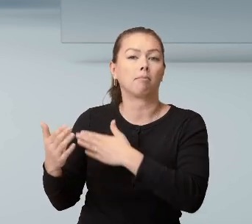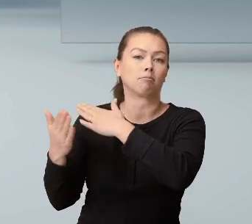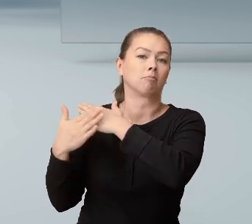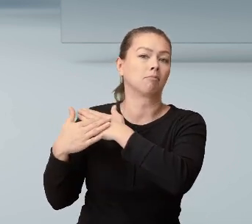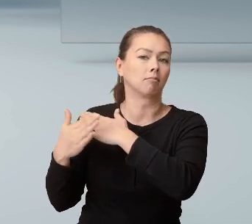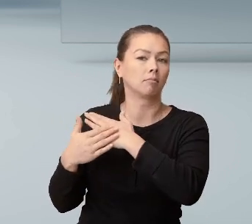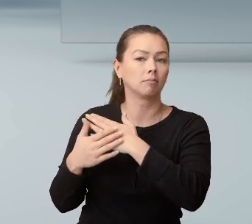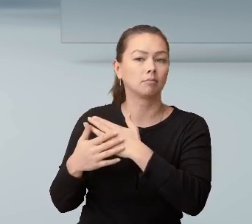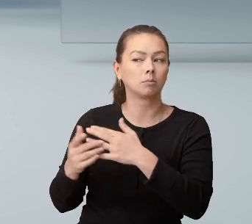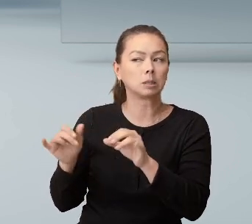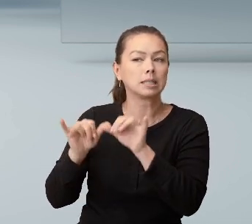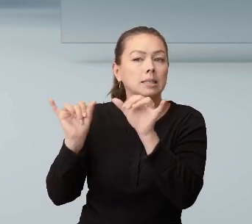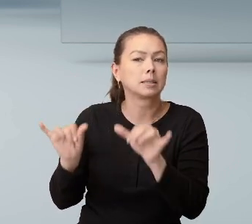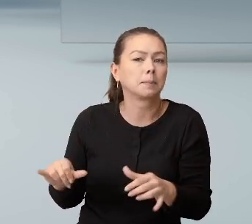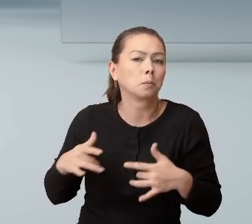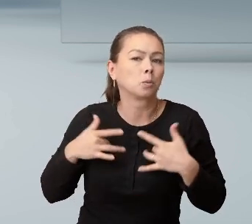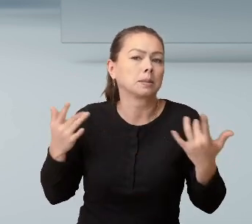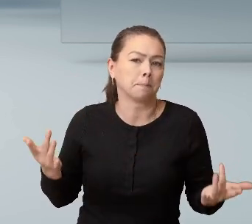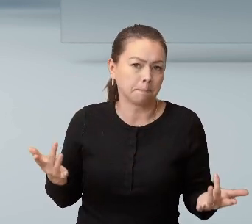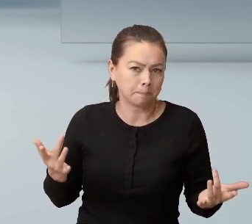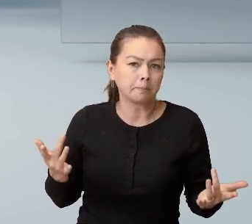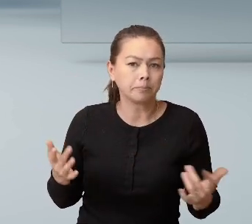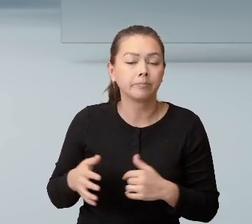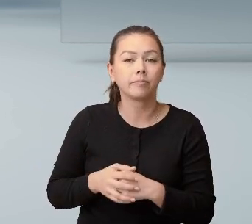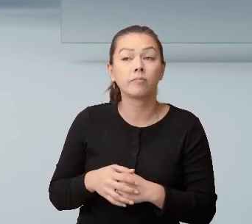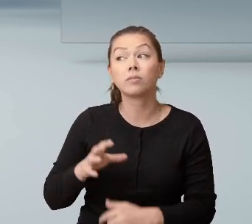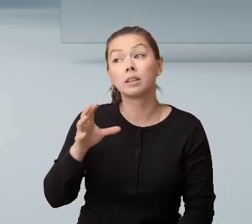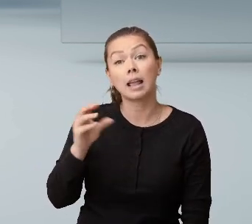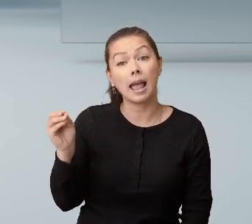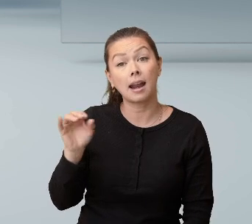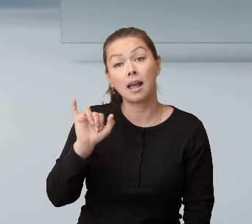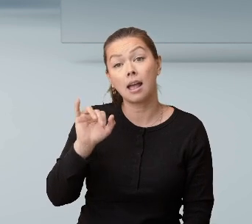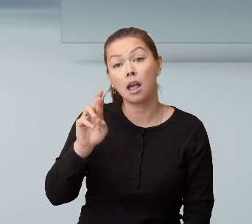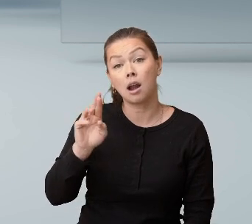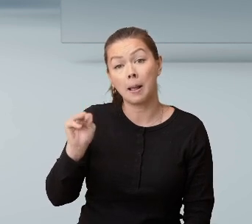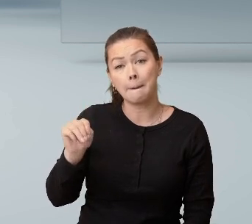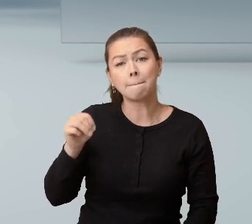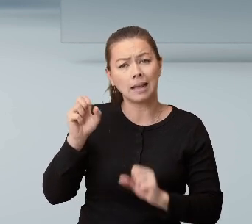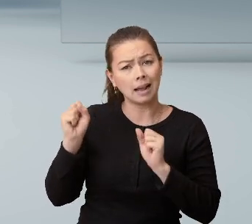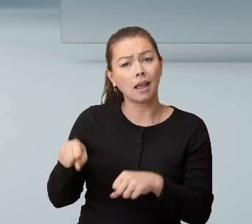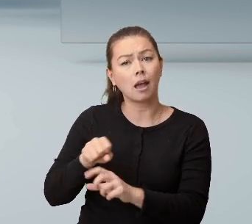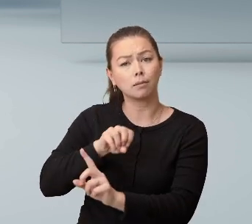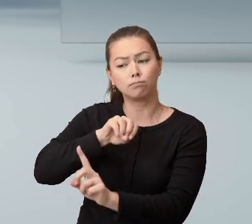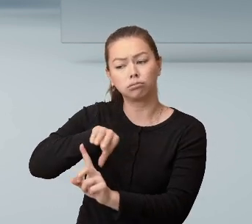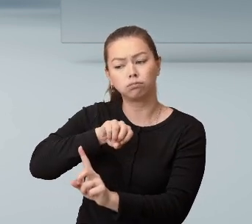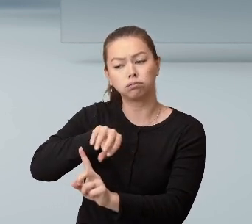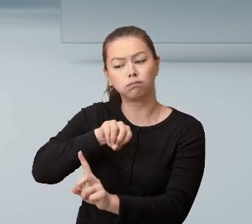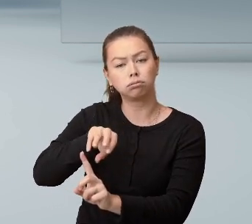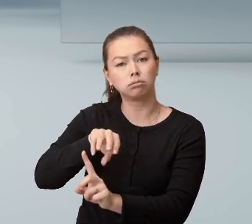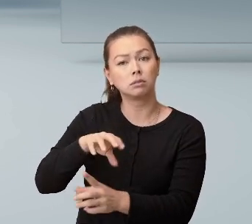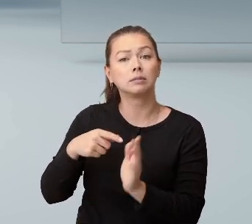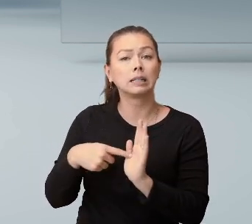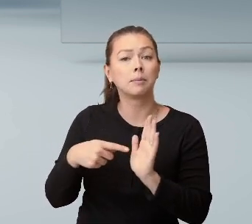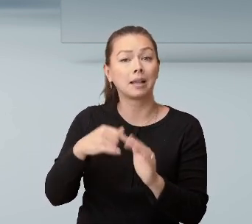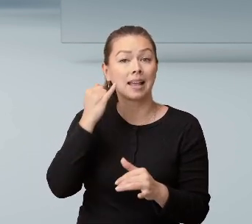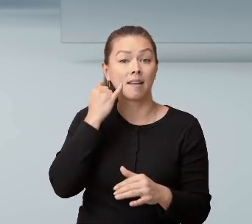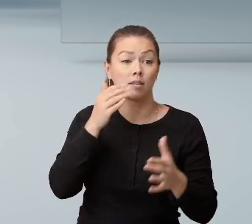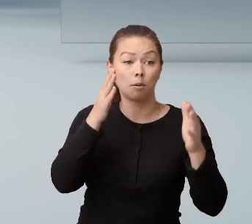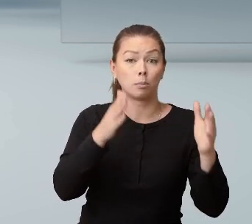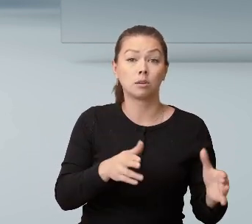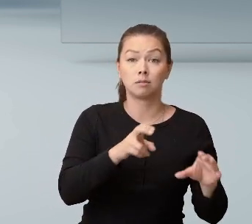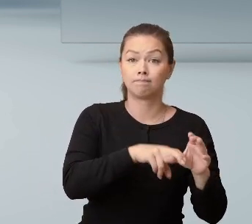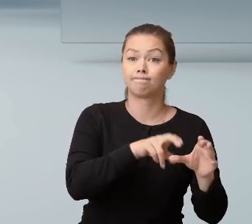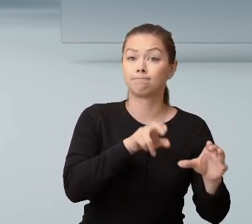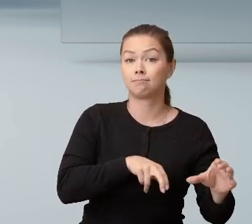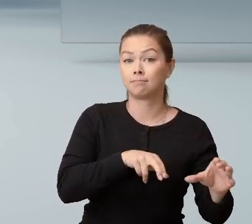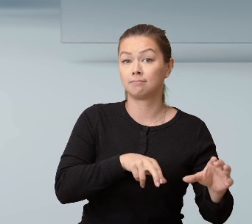the systems and what's going on. And then you can also feed into IRM. So if somebody resigns, you can actually tell